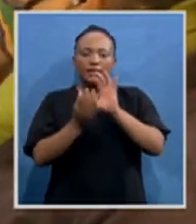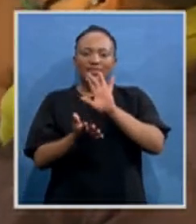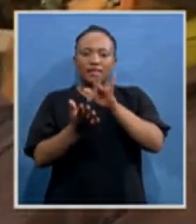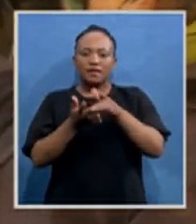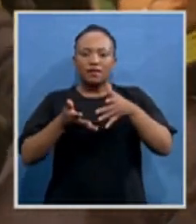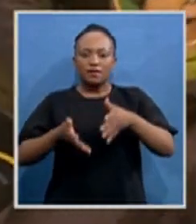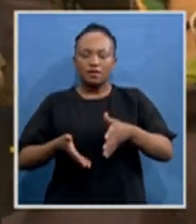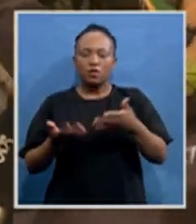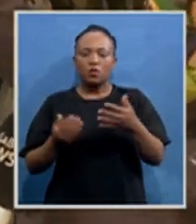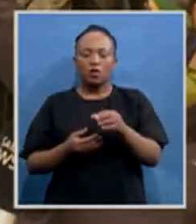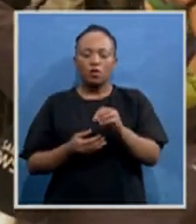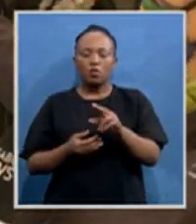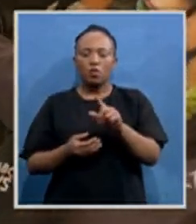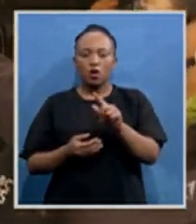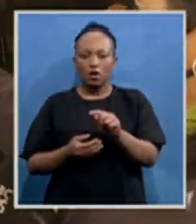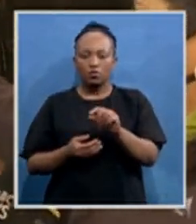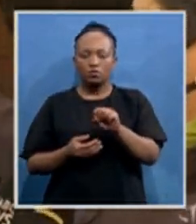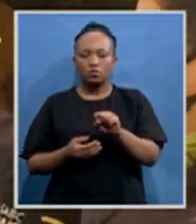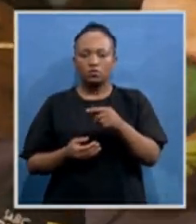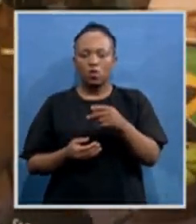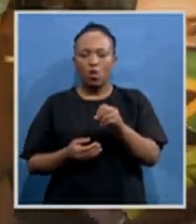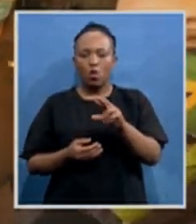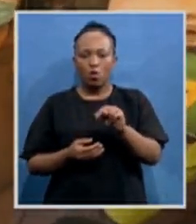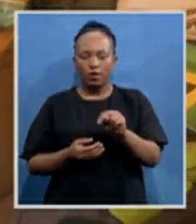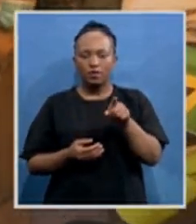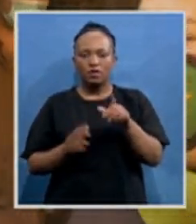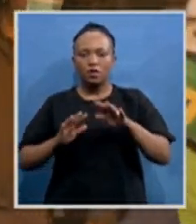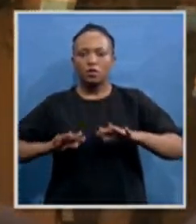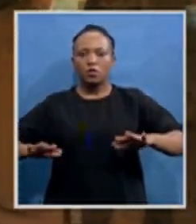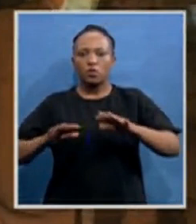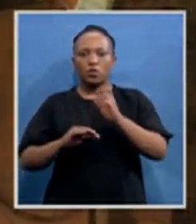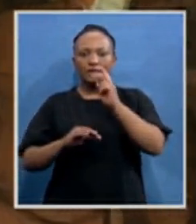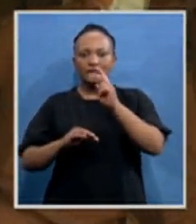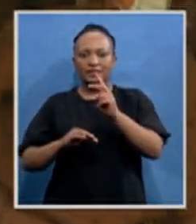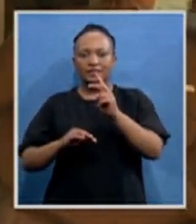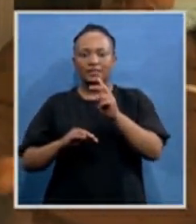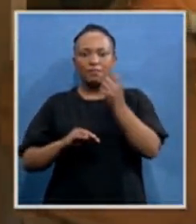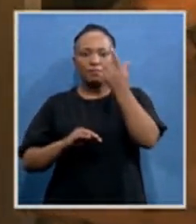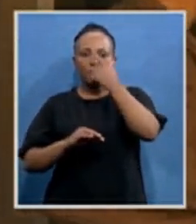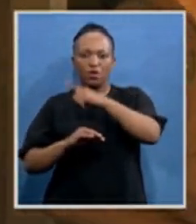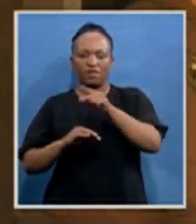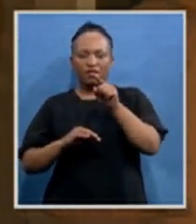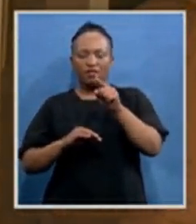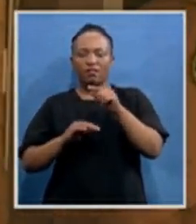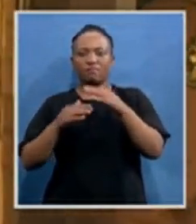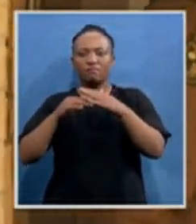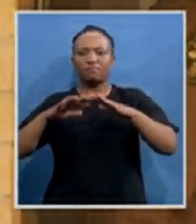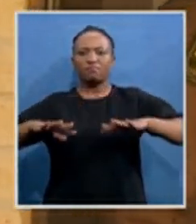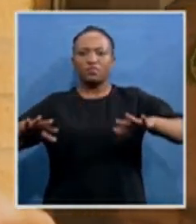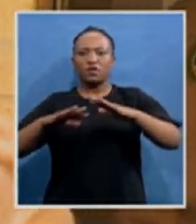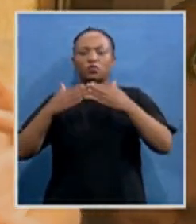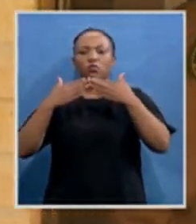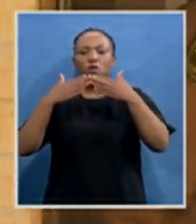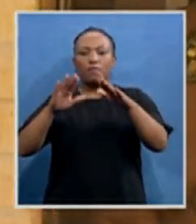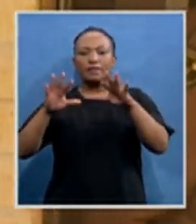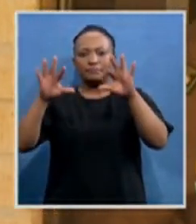you can see. There's the plaque behind those beautiful green curtains, and he will unveil this center. What's special about this center is